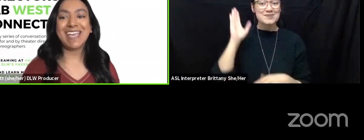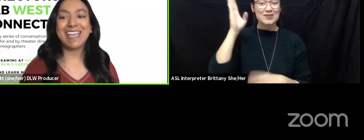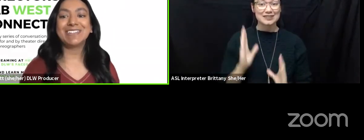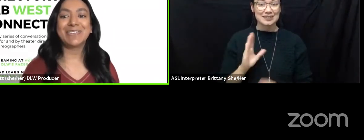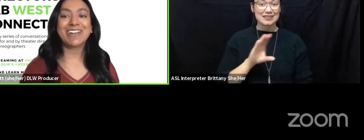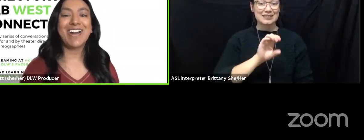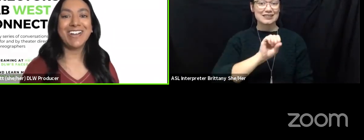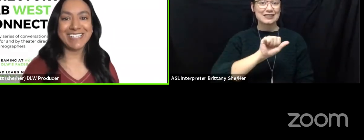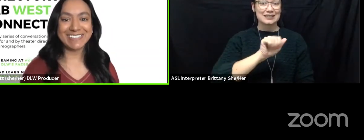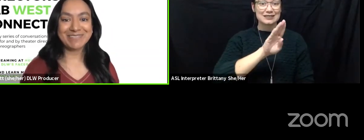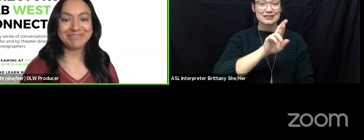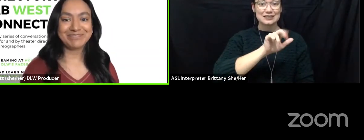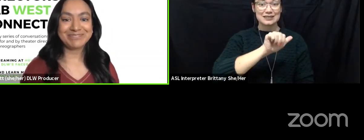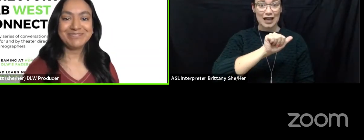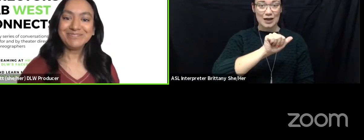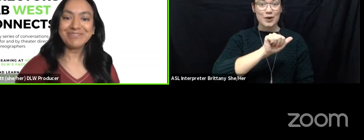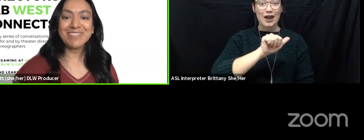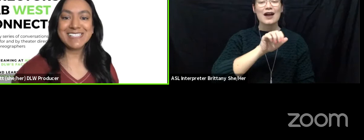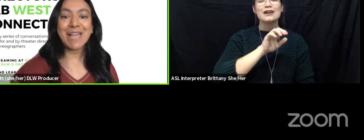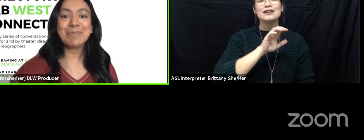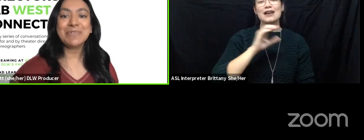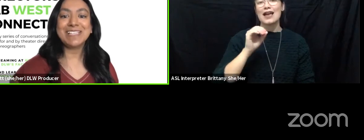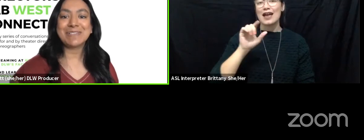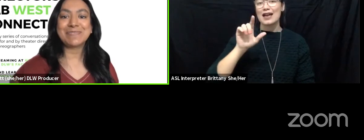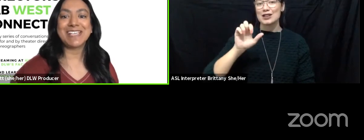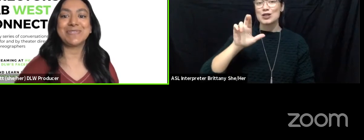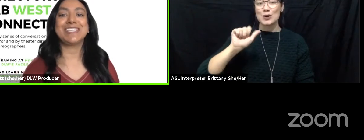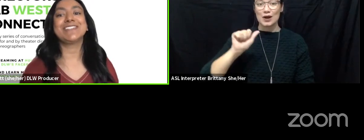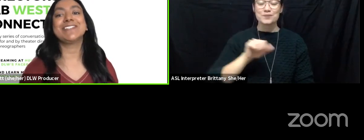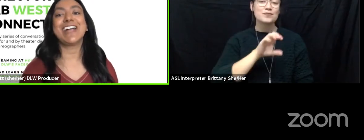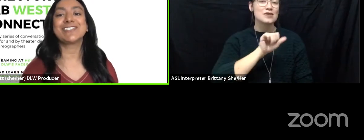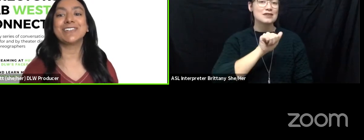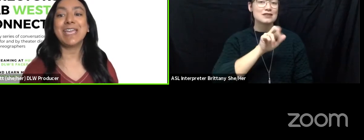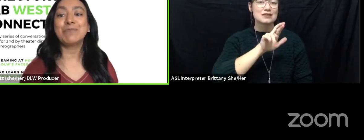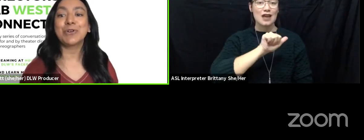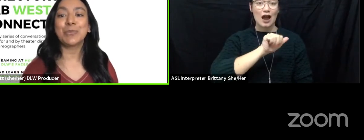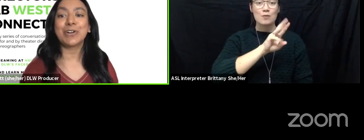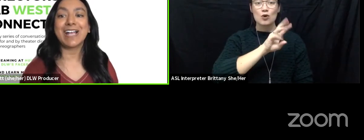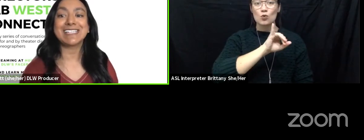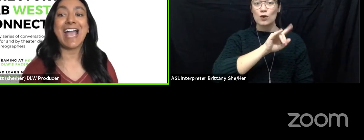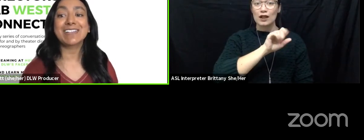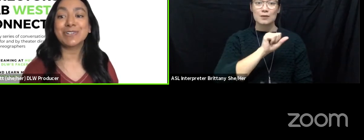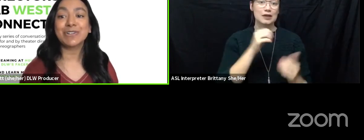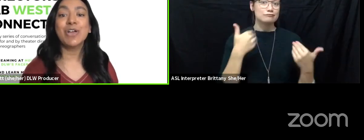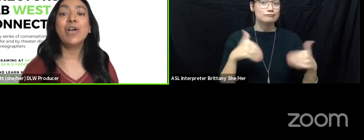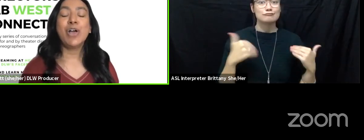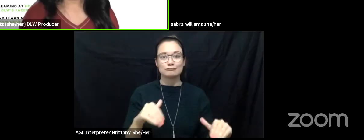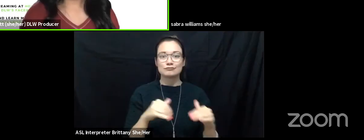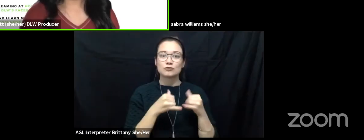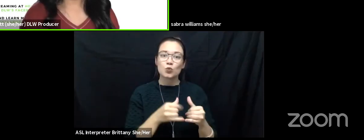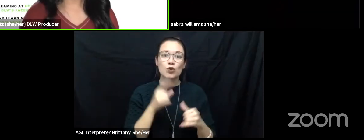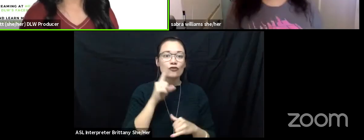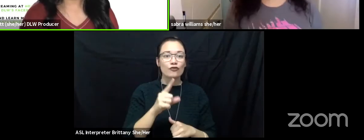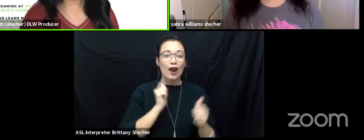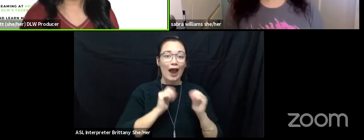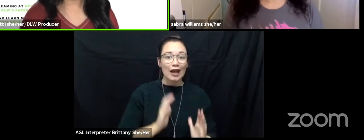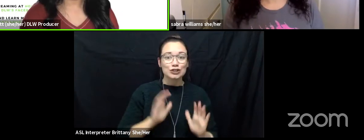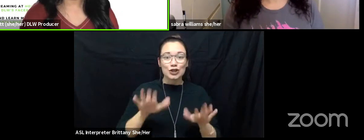Williams and Laura Karlin. Sabra Williams has received international acclaim for her work as an actor, host,